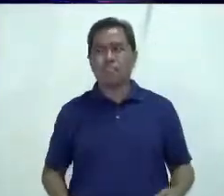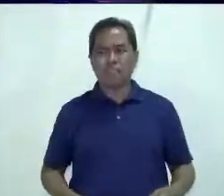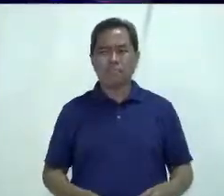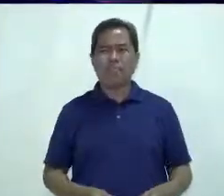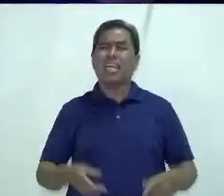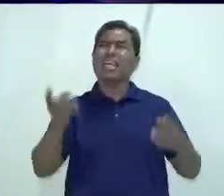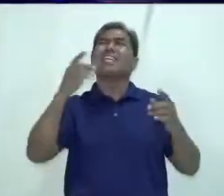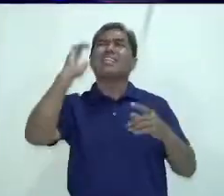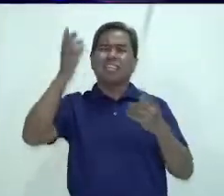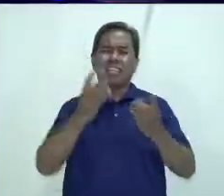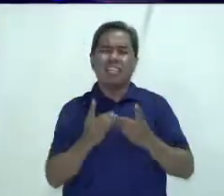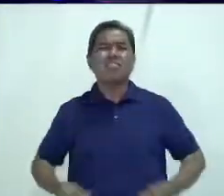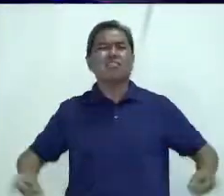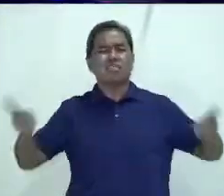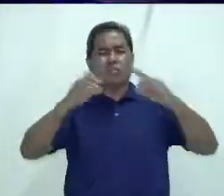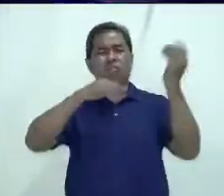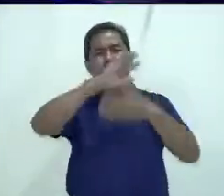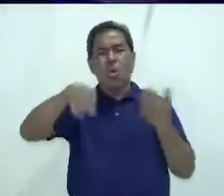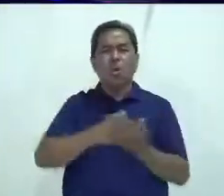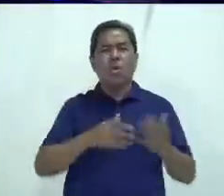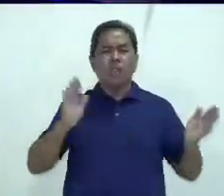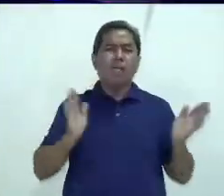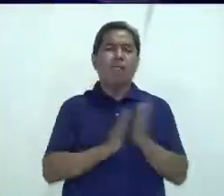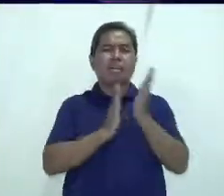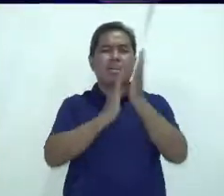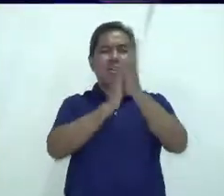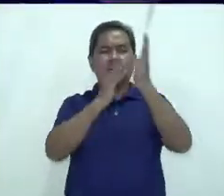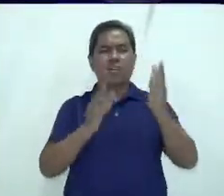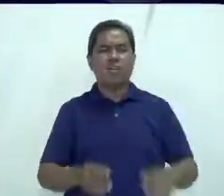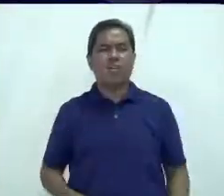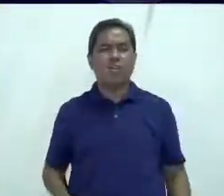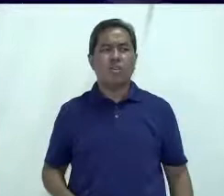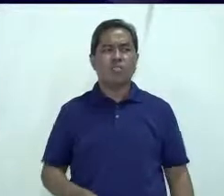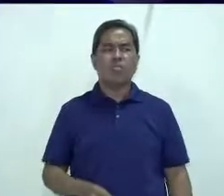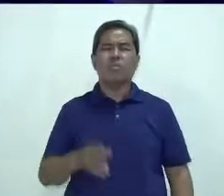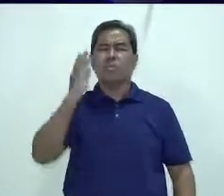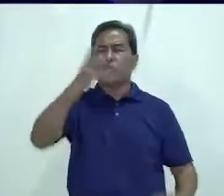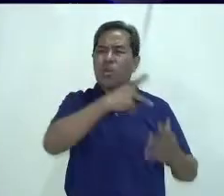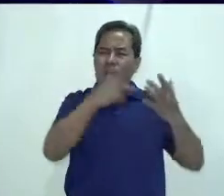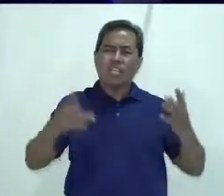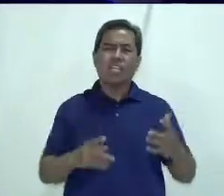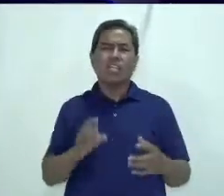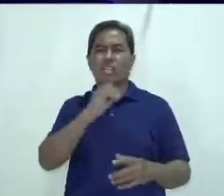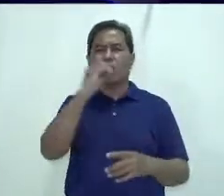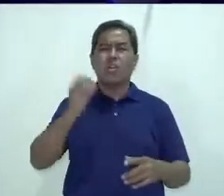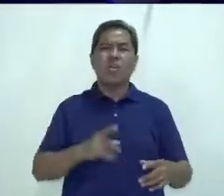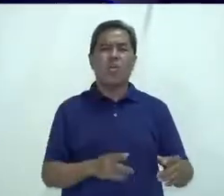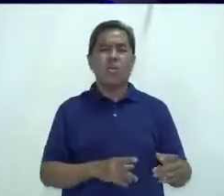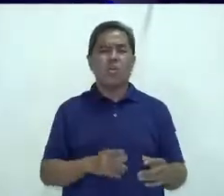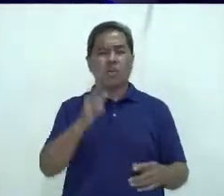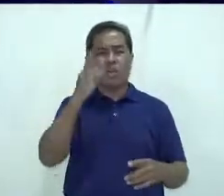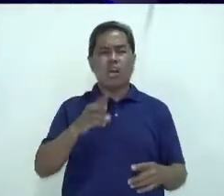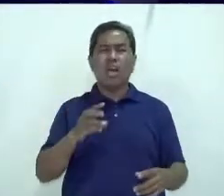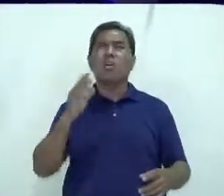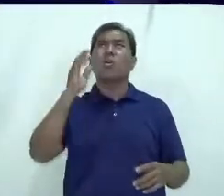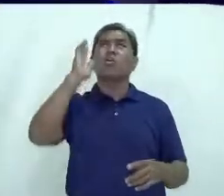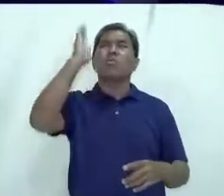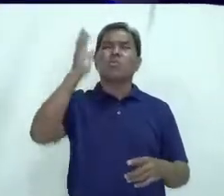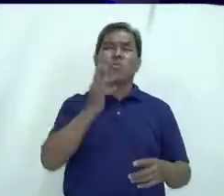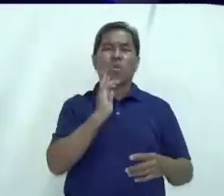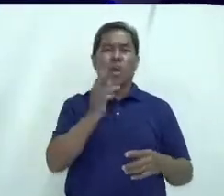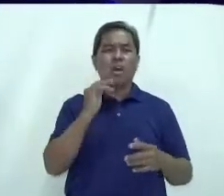deserves all the praises. You are here, oh God. You are in this place, Lord.